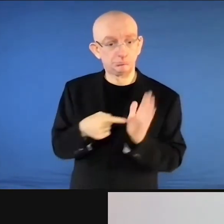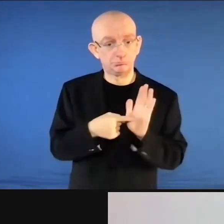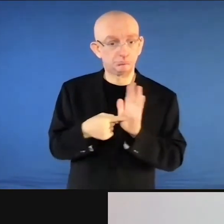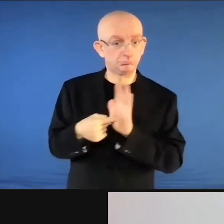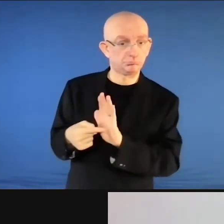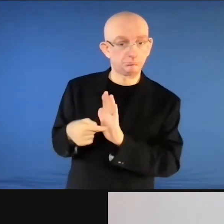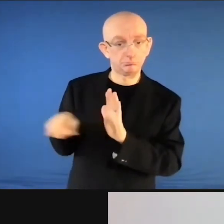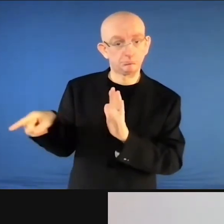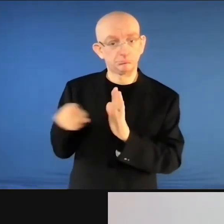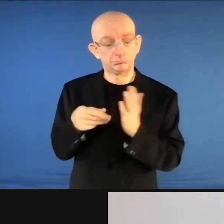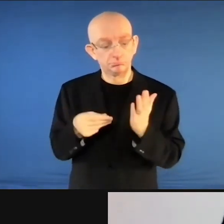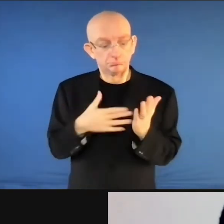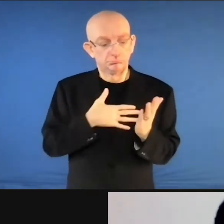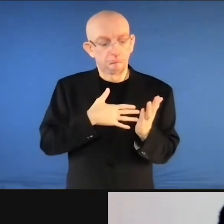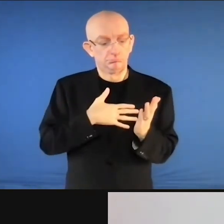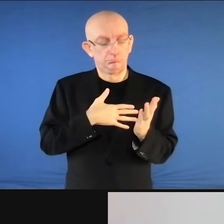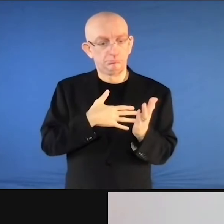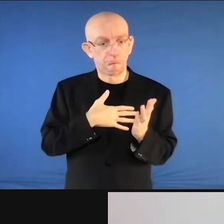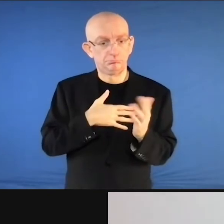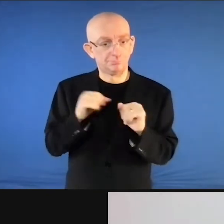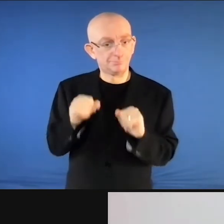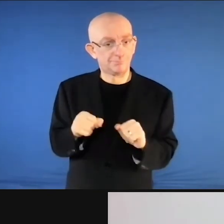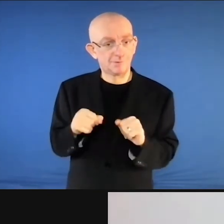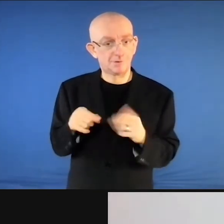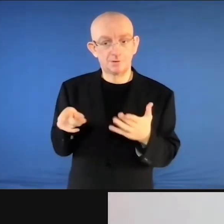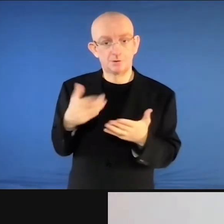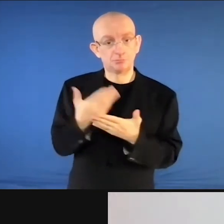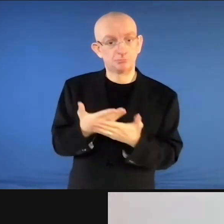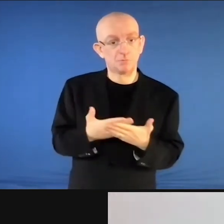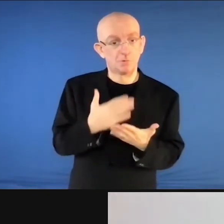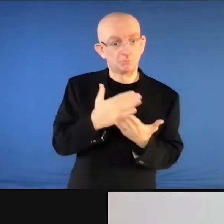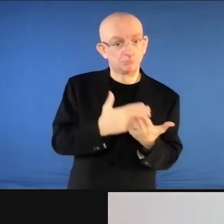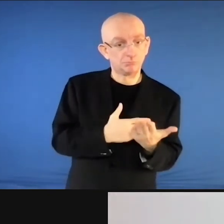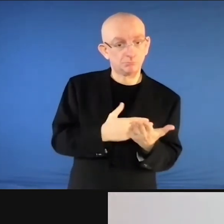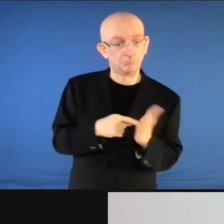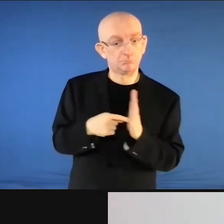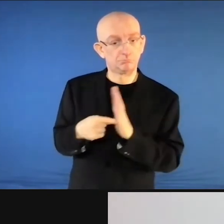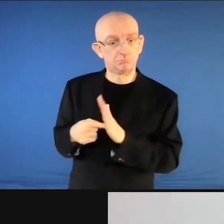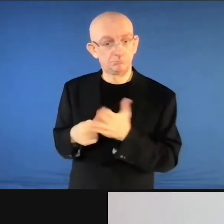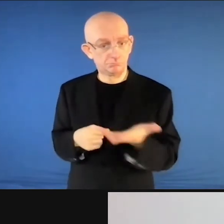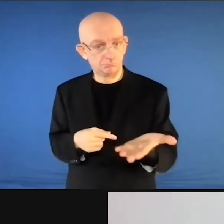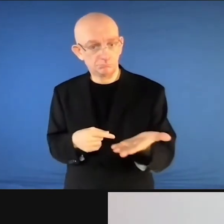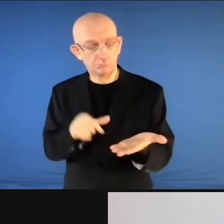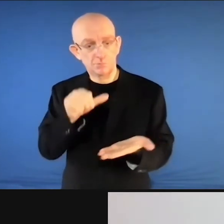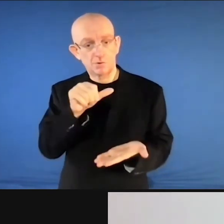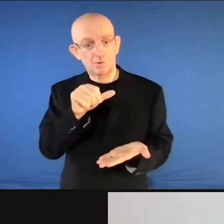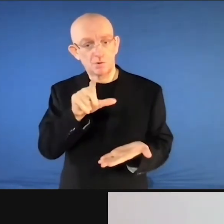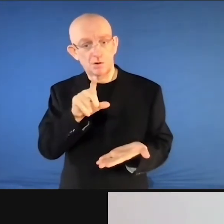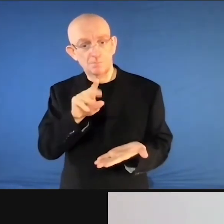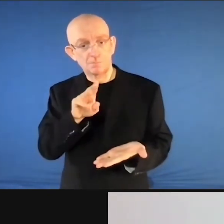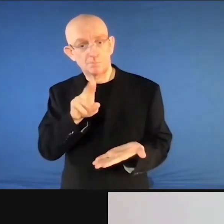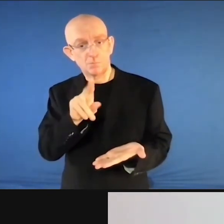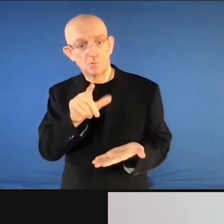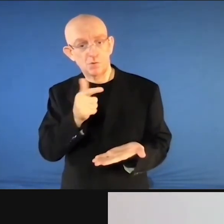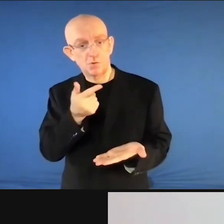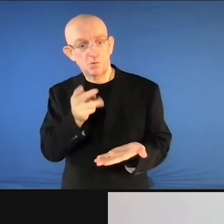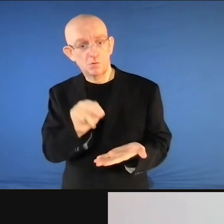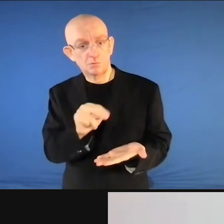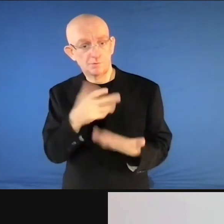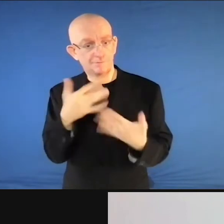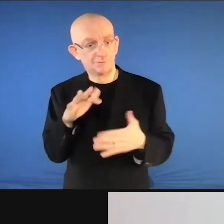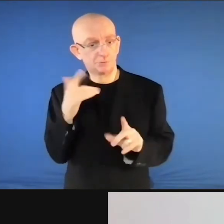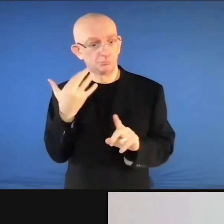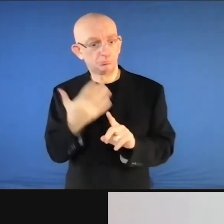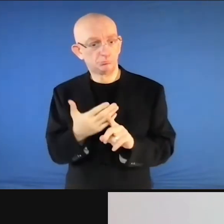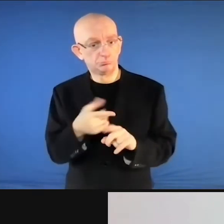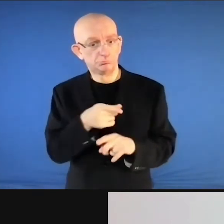what you have personally done and how you've built confidence. I wonder if you have any further reflections on that, or perhaps, advice